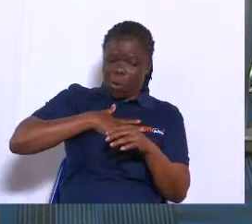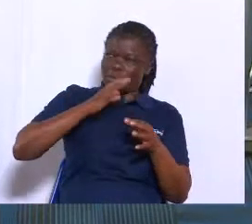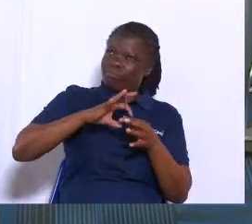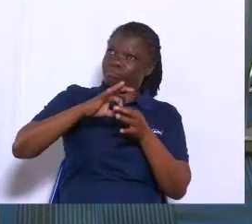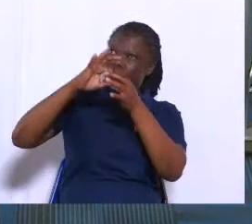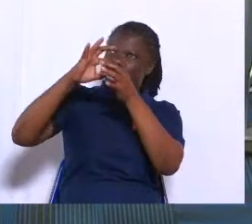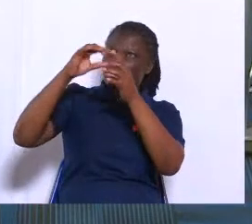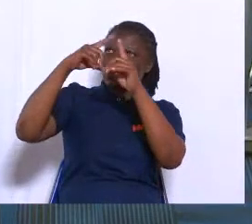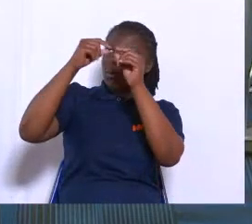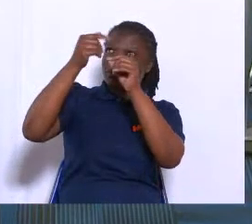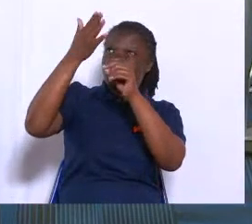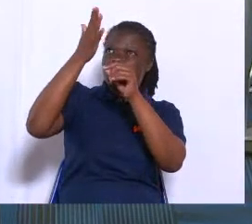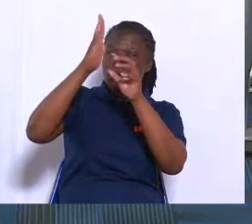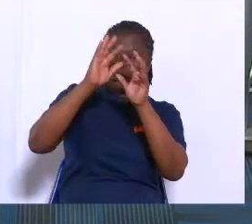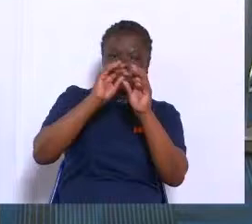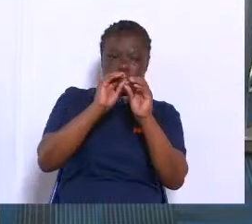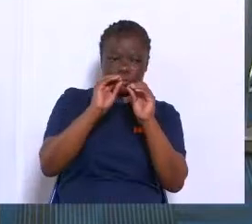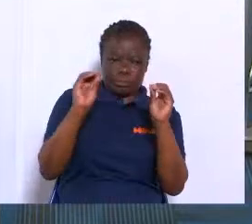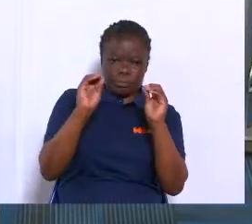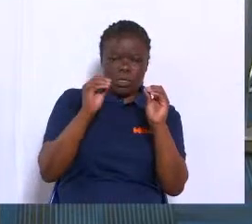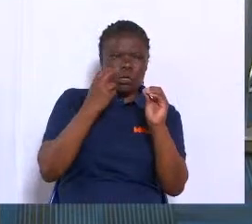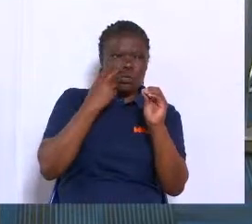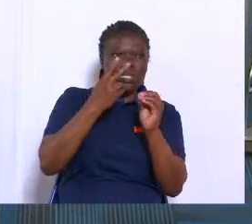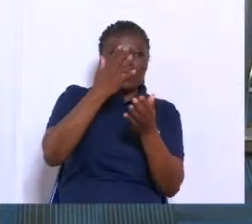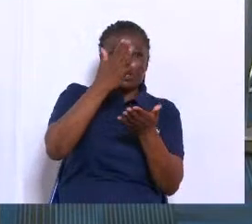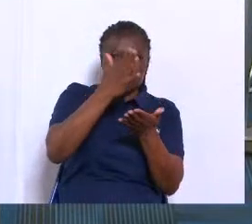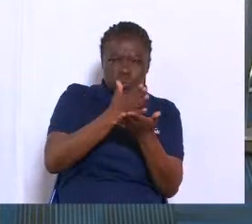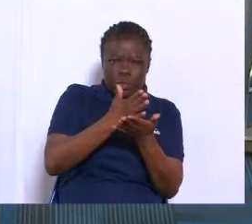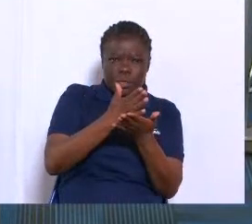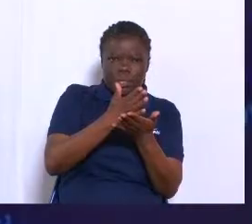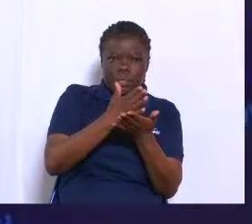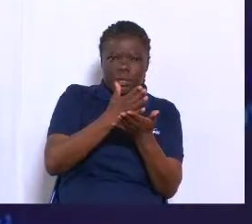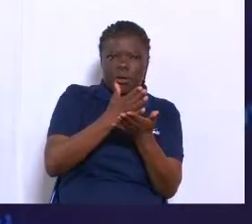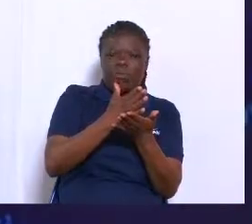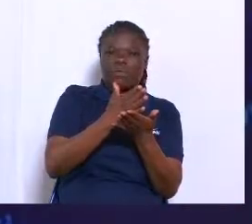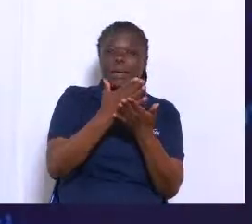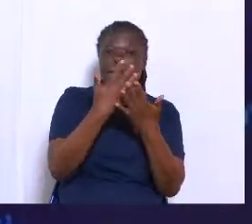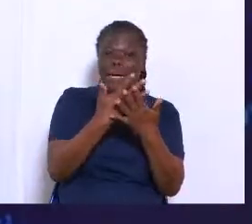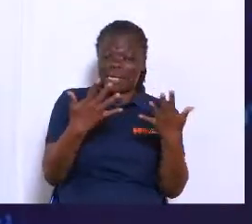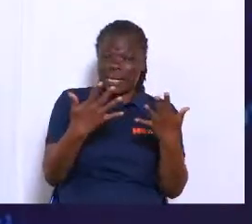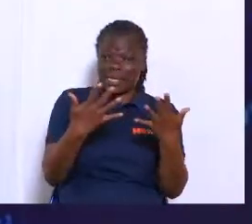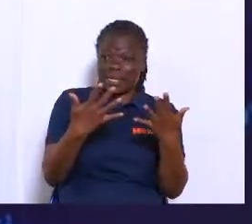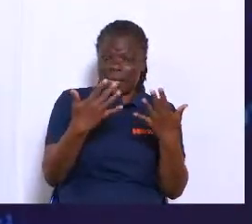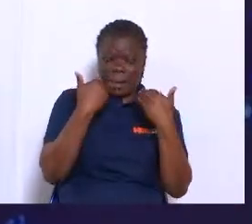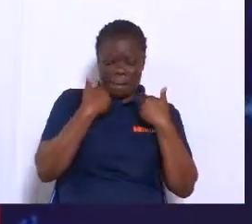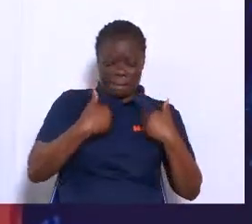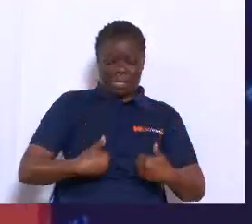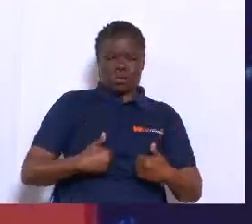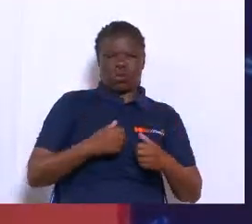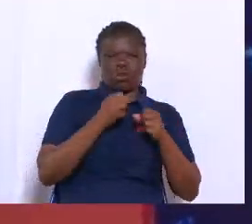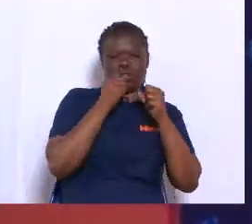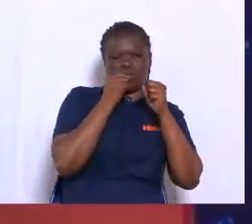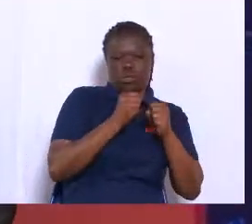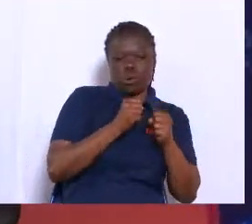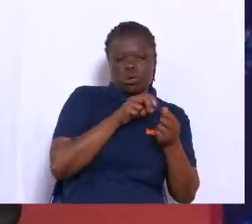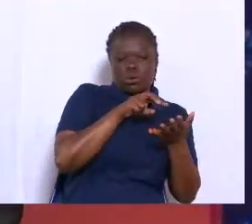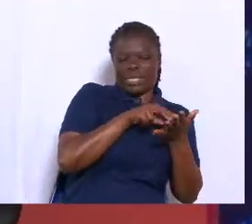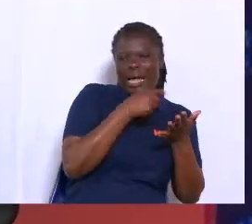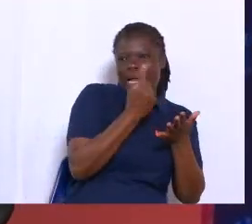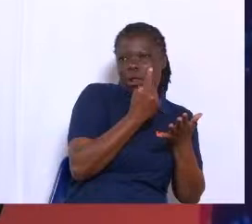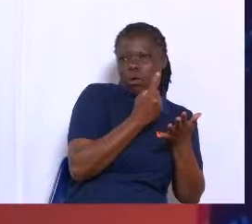God. You see, the truth of the matter is, I am not strong enough to stand in my own